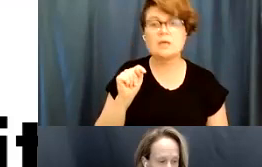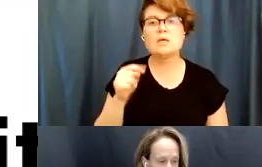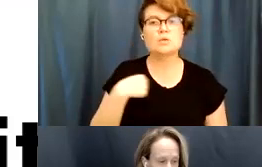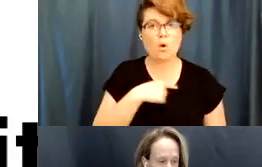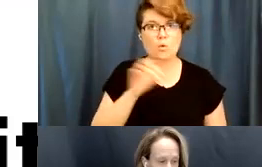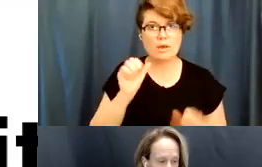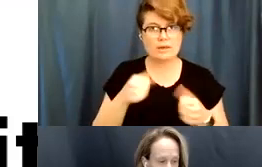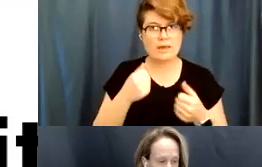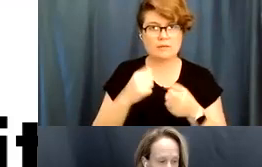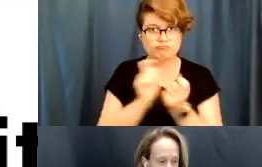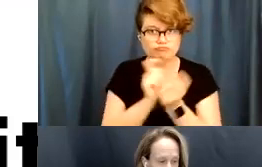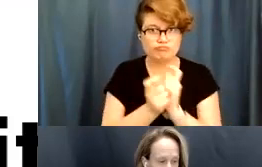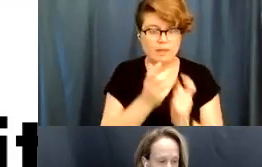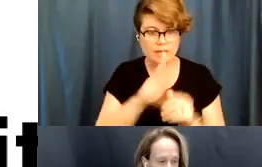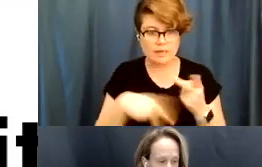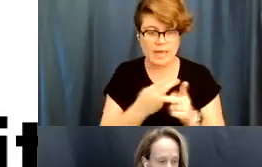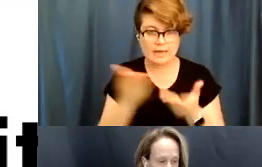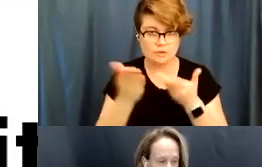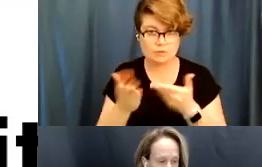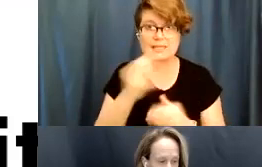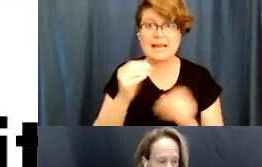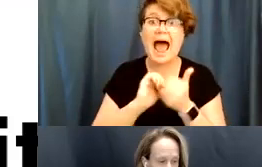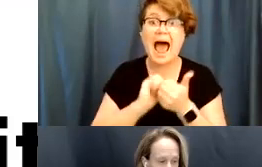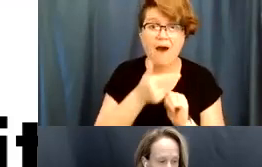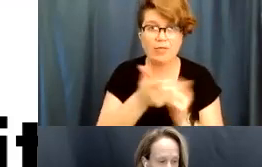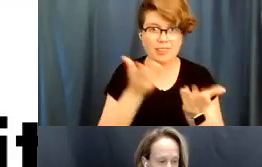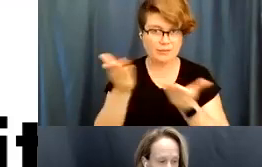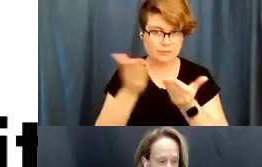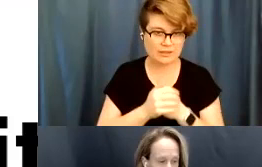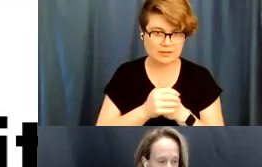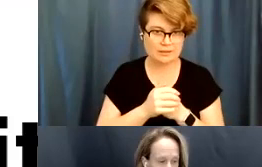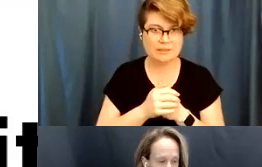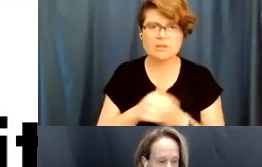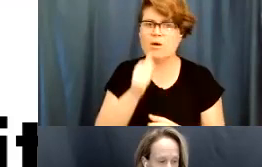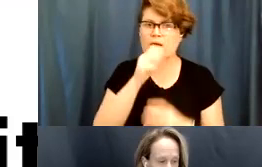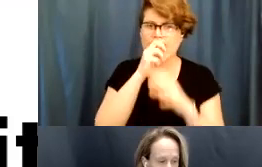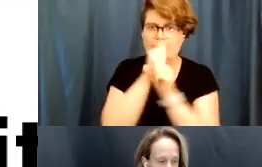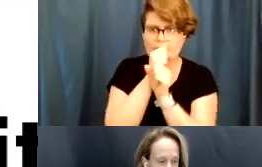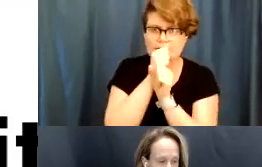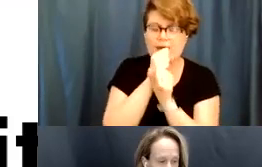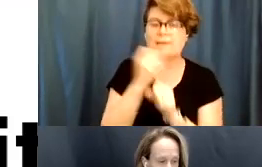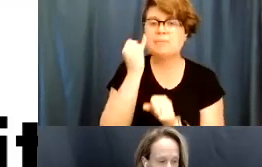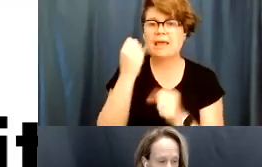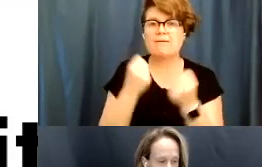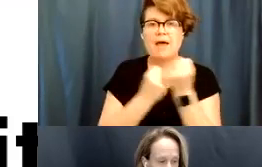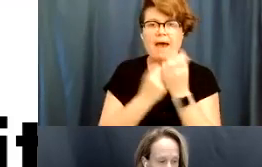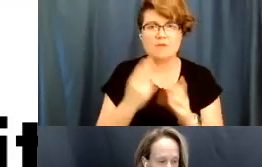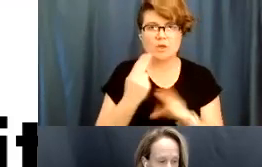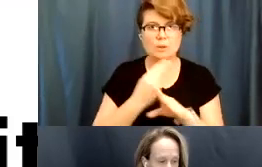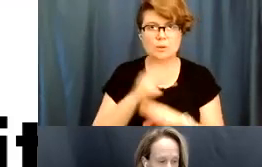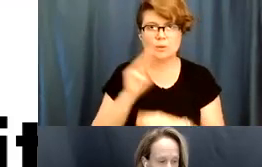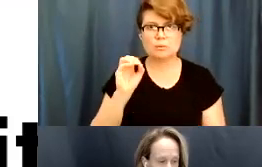receiving. And confidentiality. So when advocates use mobile devices to communicate with